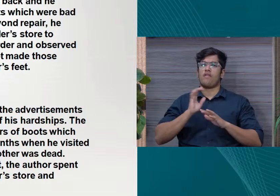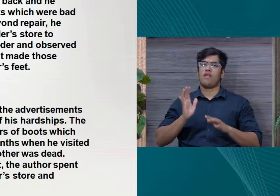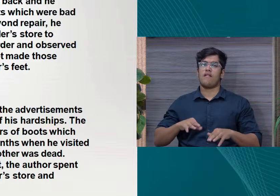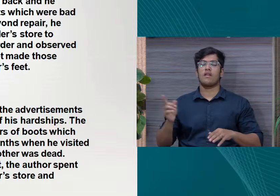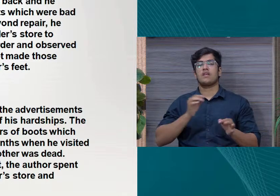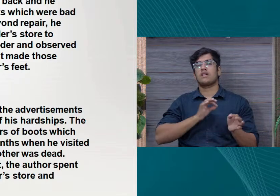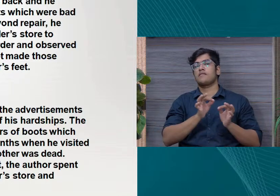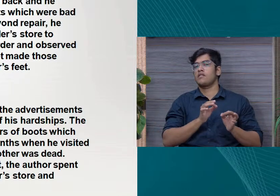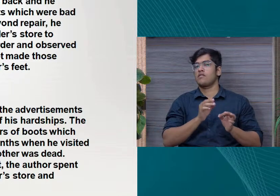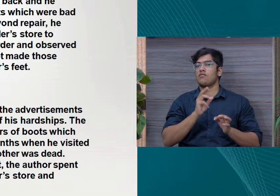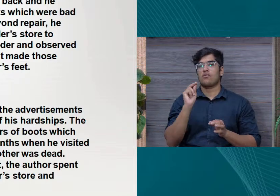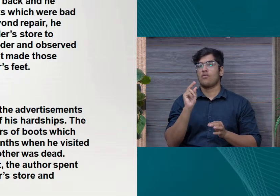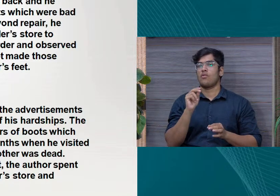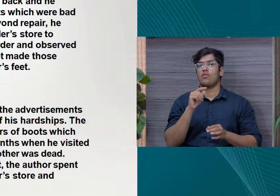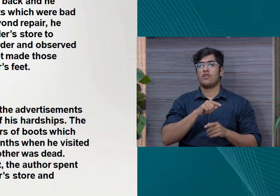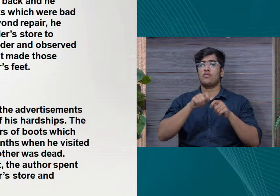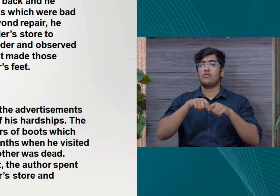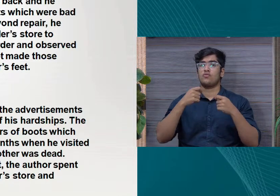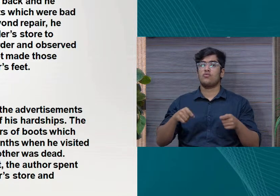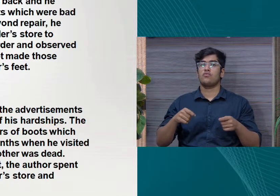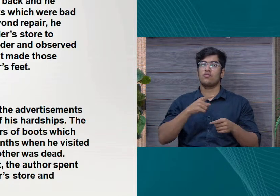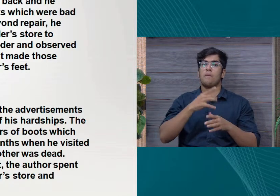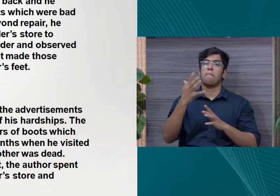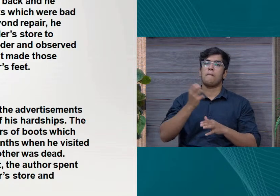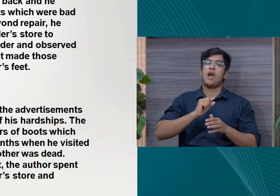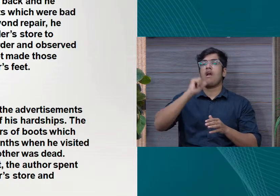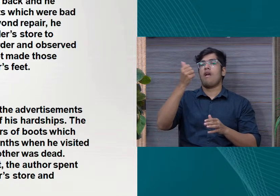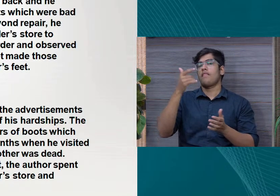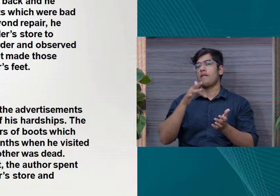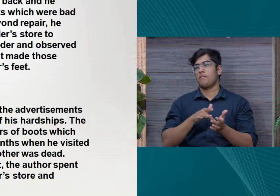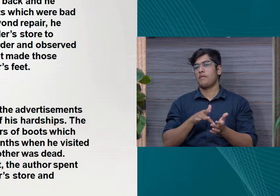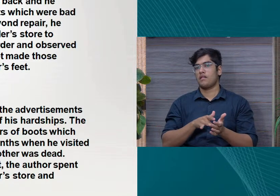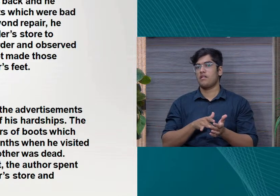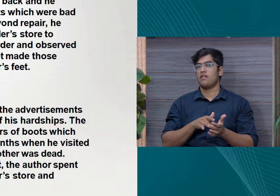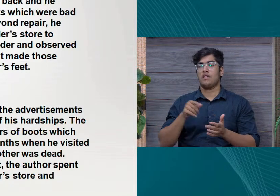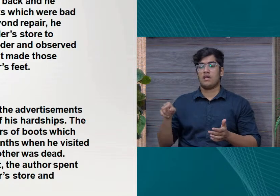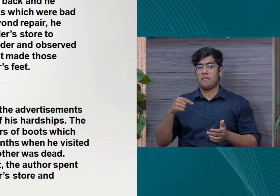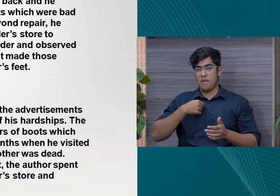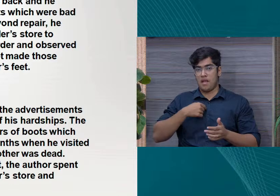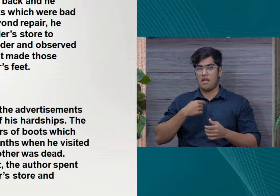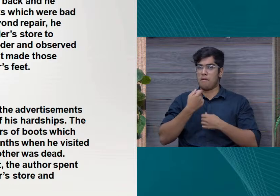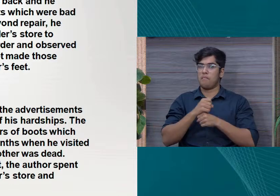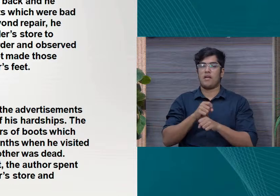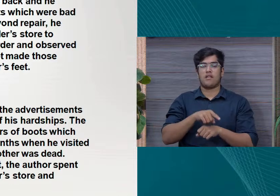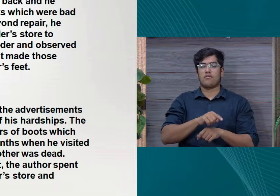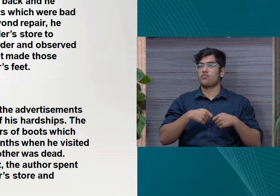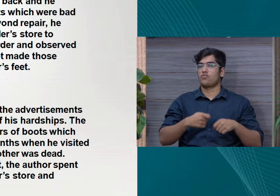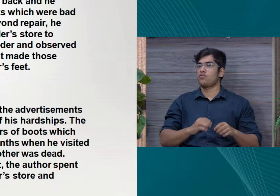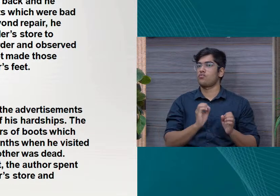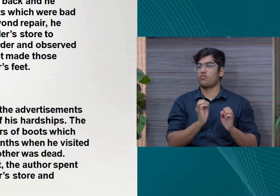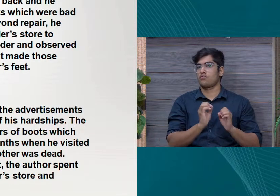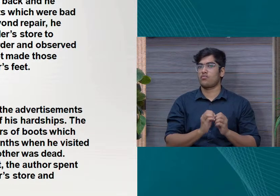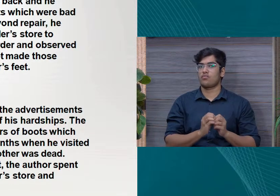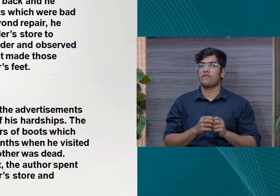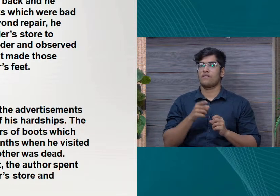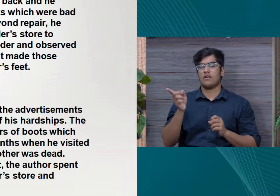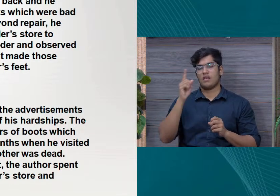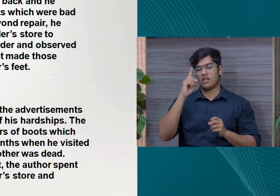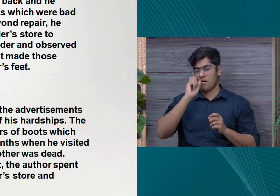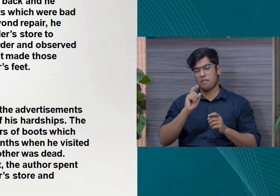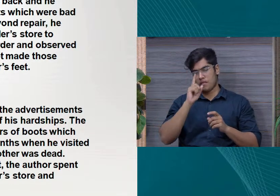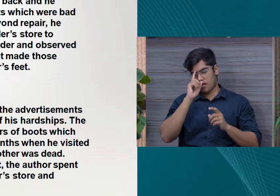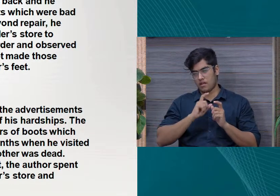immediately he explained that the boots were bought from somewhere else. He hasn't made the boots. He remembered it very